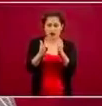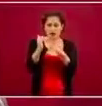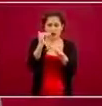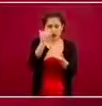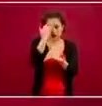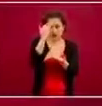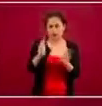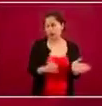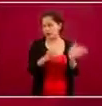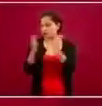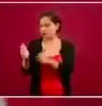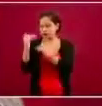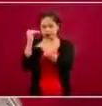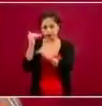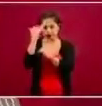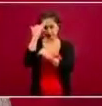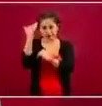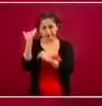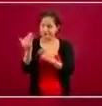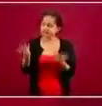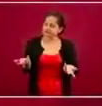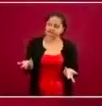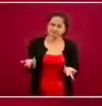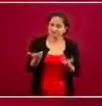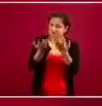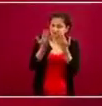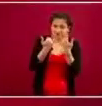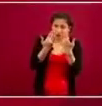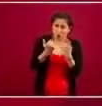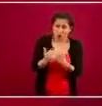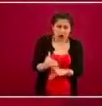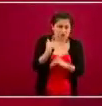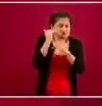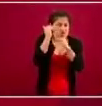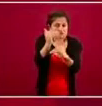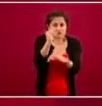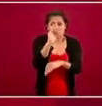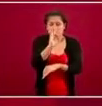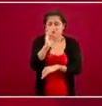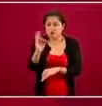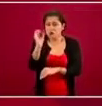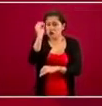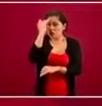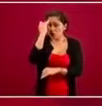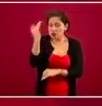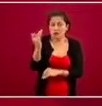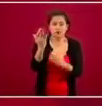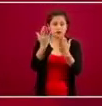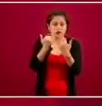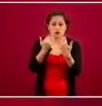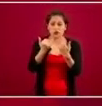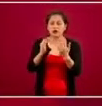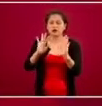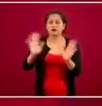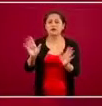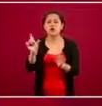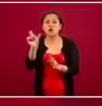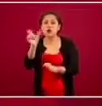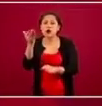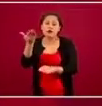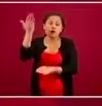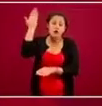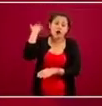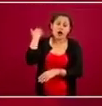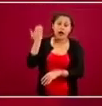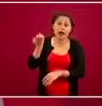The movement between one stage or one phase to the other is not a linear process. It's that we cannot